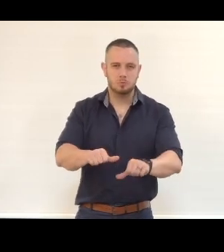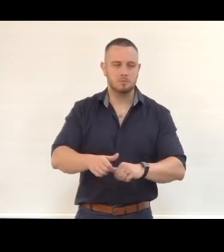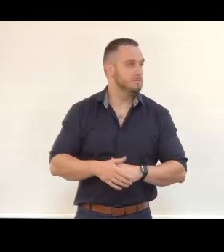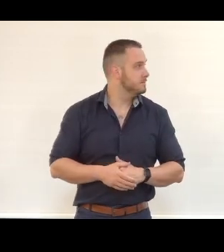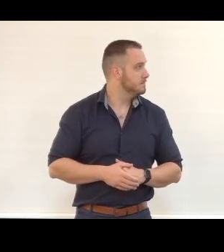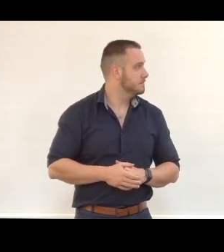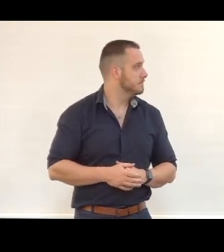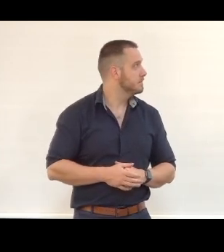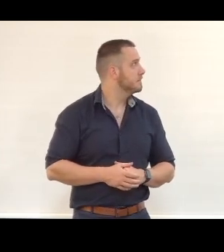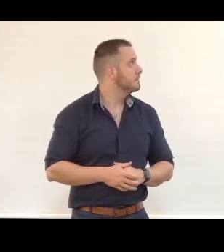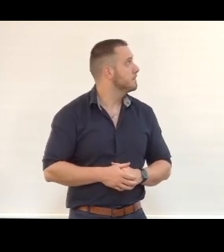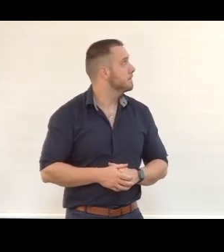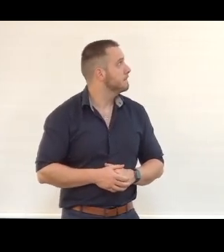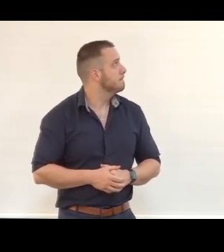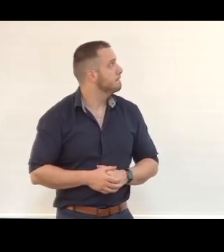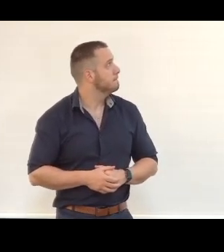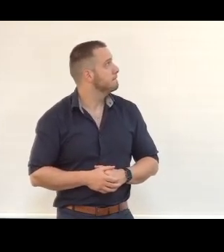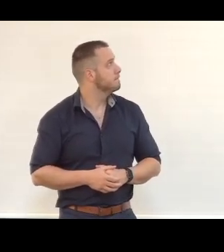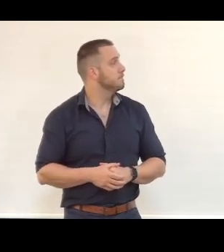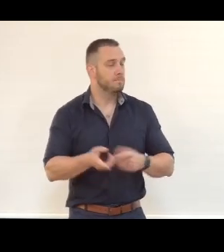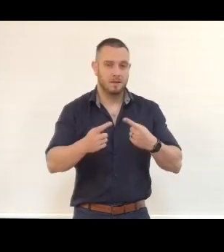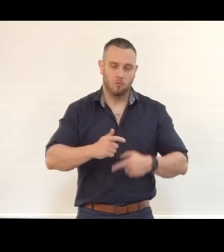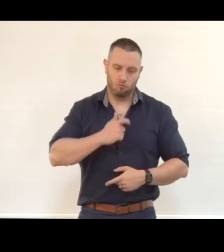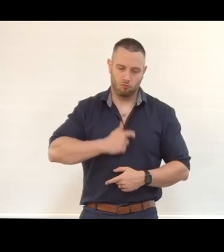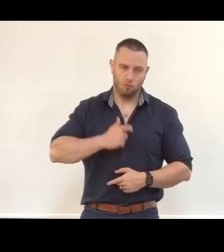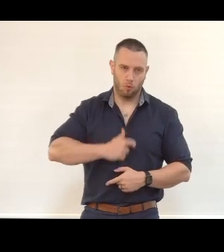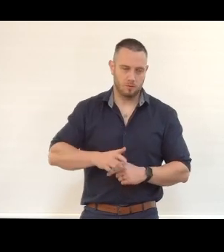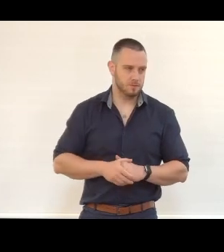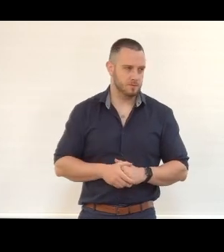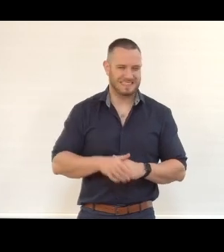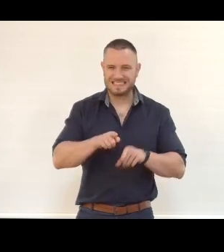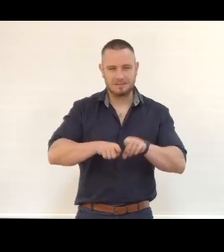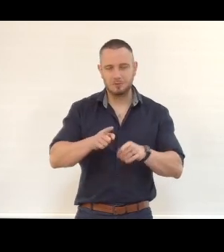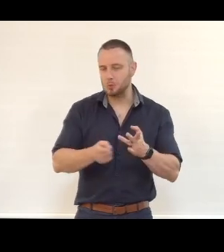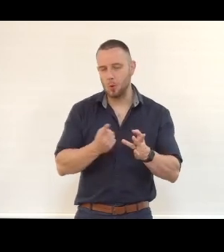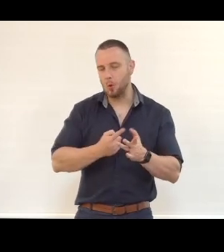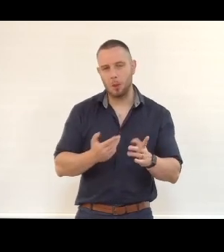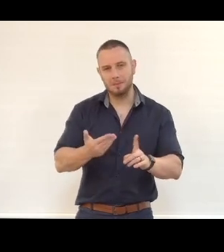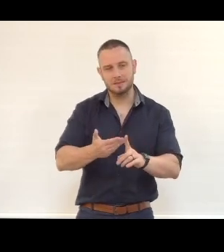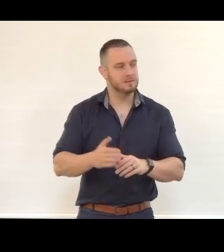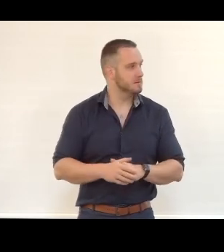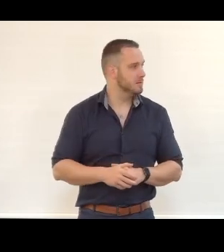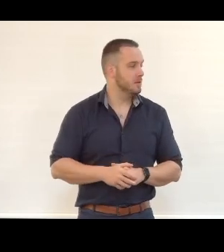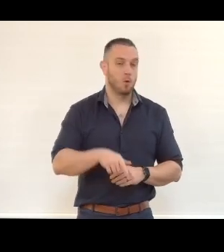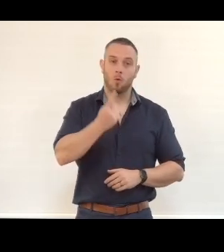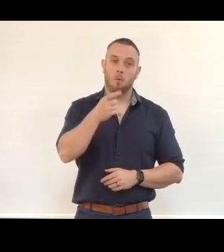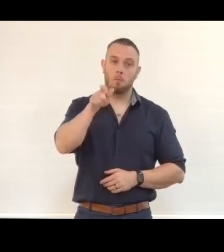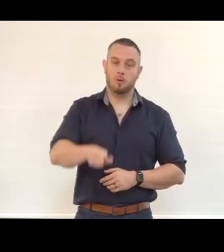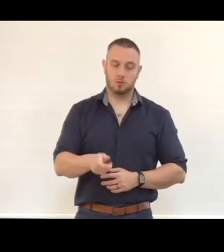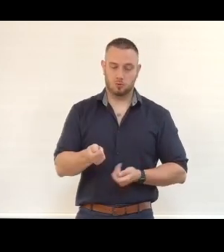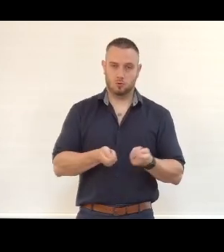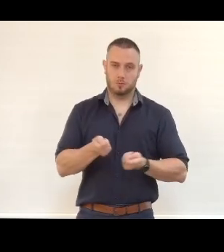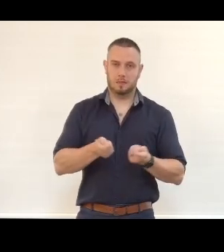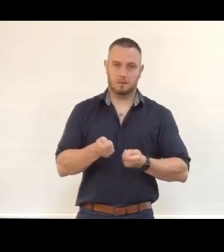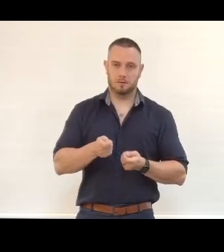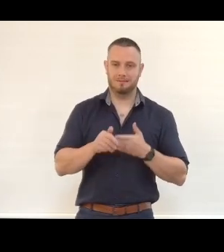myself. And then about the roles, of course, it's very similar to any other mission. So there's always a commander, who is the